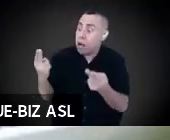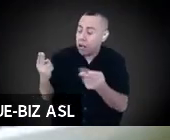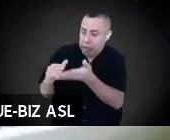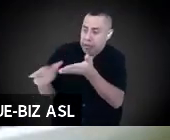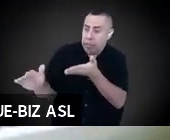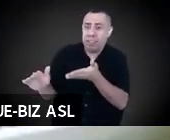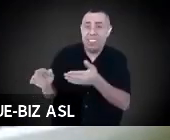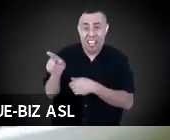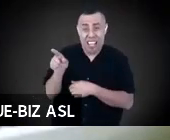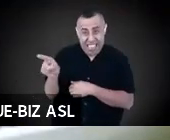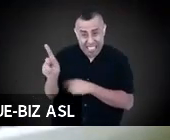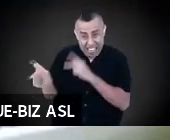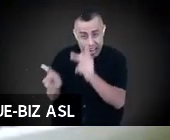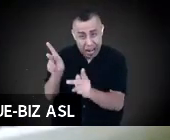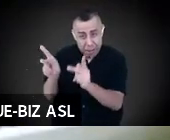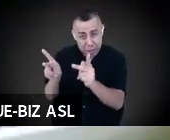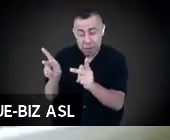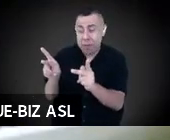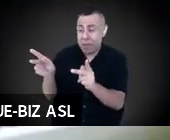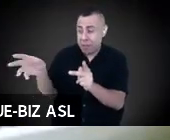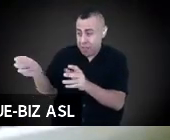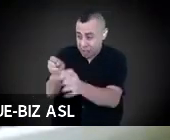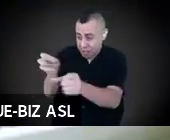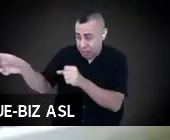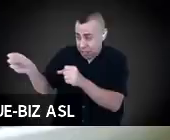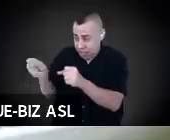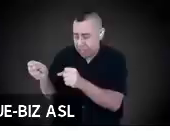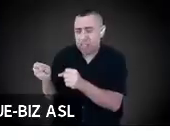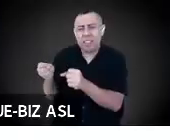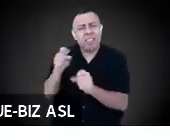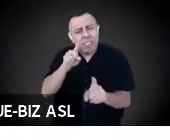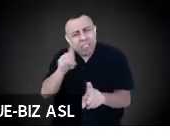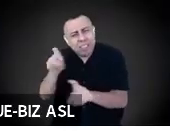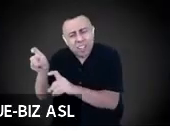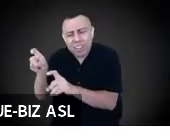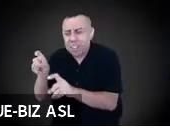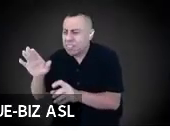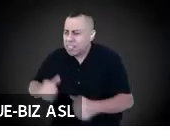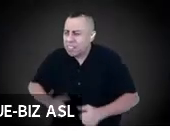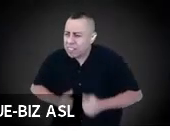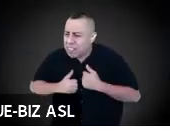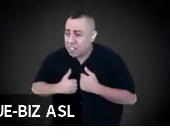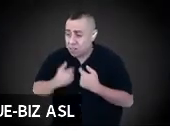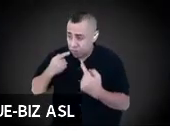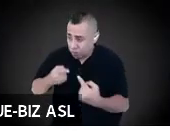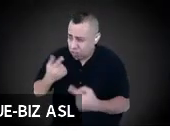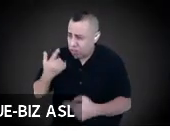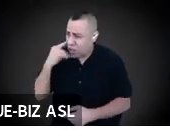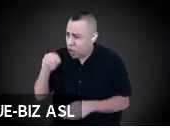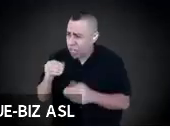just existing in society. Yeah, and I'm gonna throw a name out there, Khalif Browder.